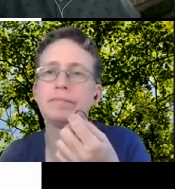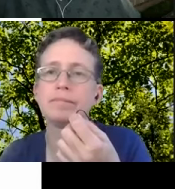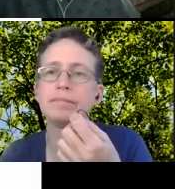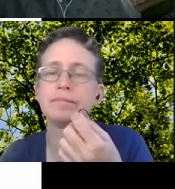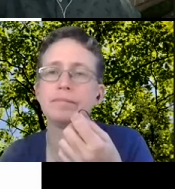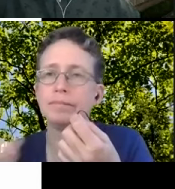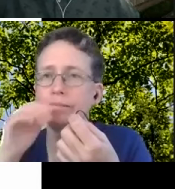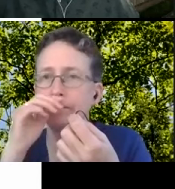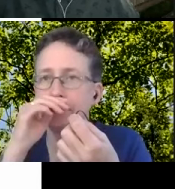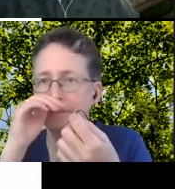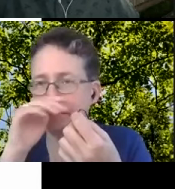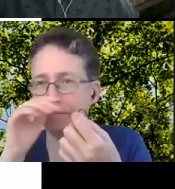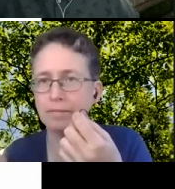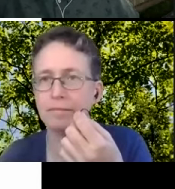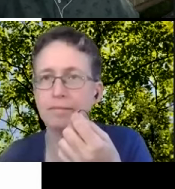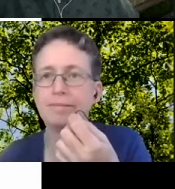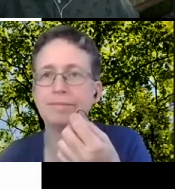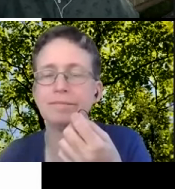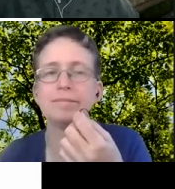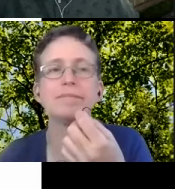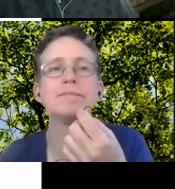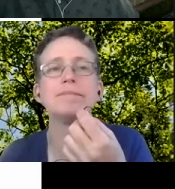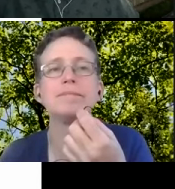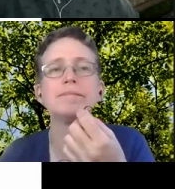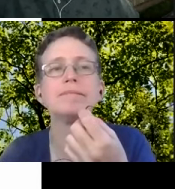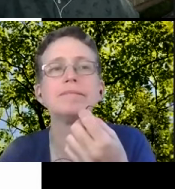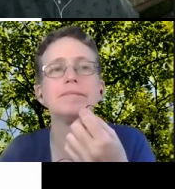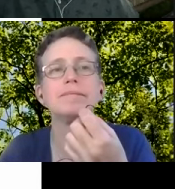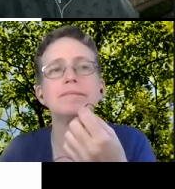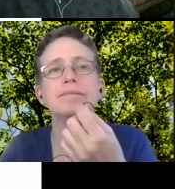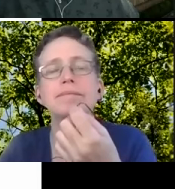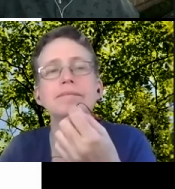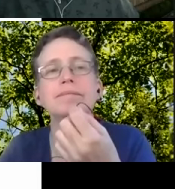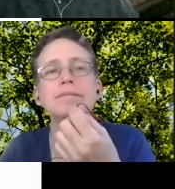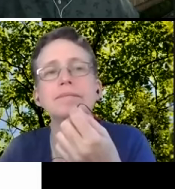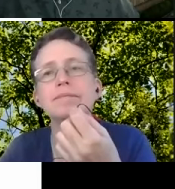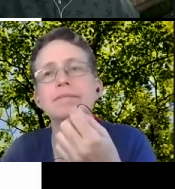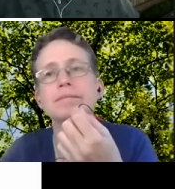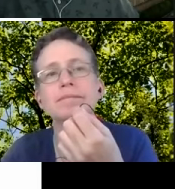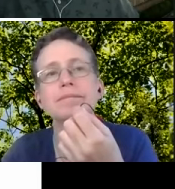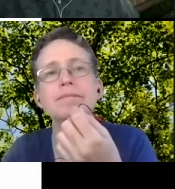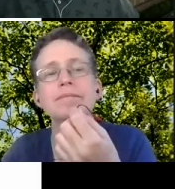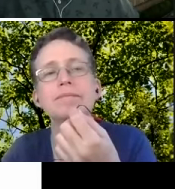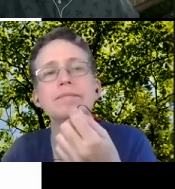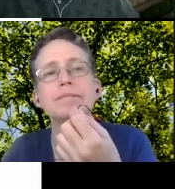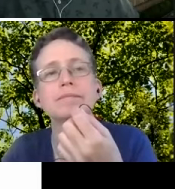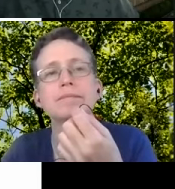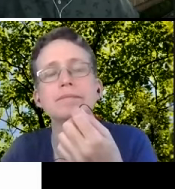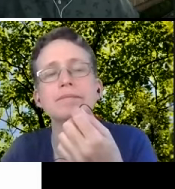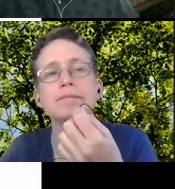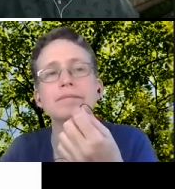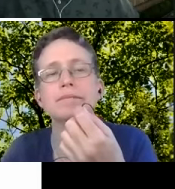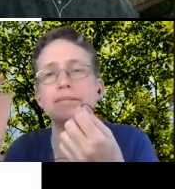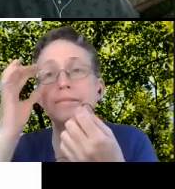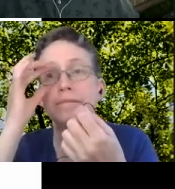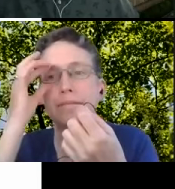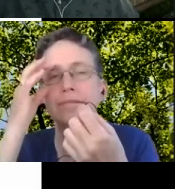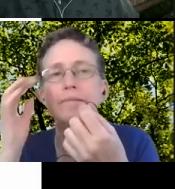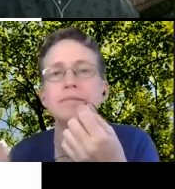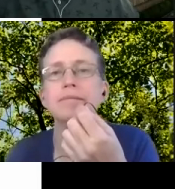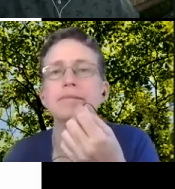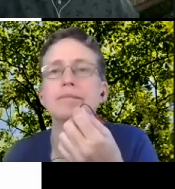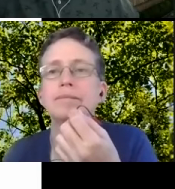Yeah. So I guess that's a great place to pause for a second. And I'd like to remind the audience that the Q&A button